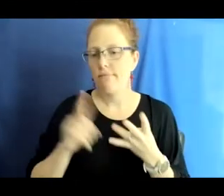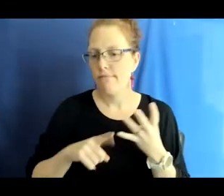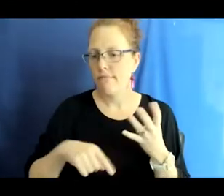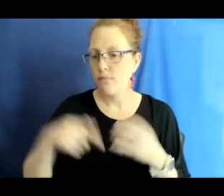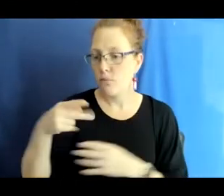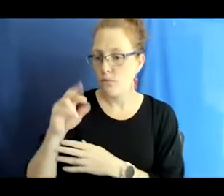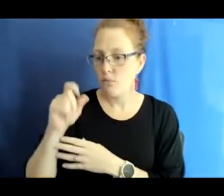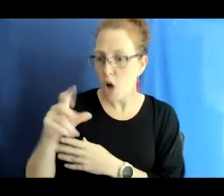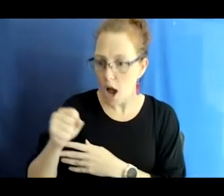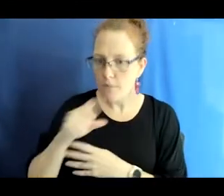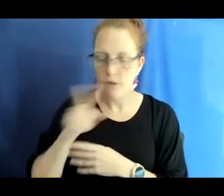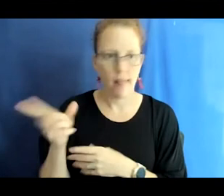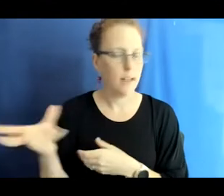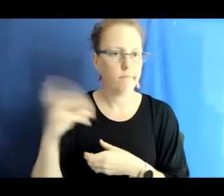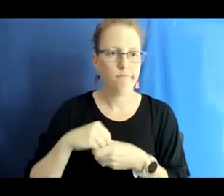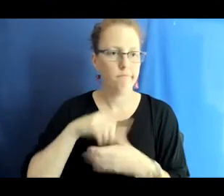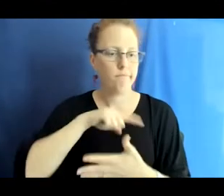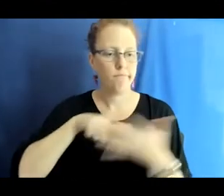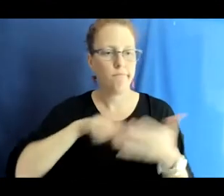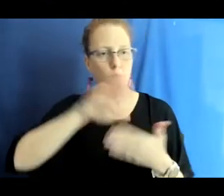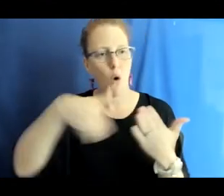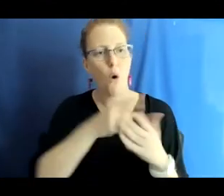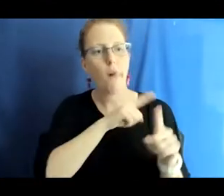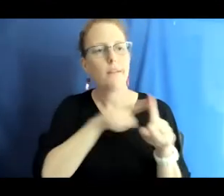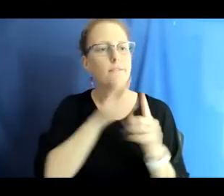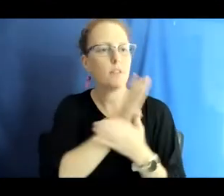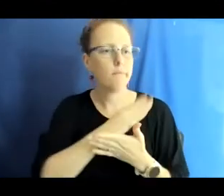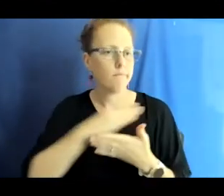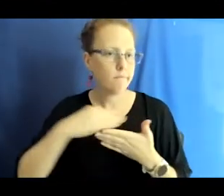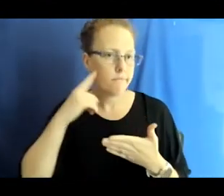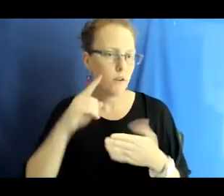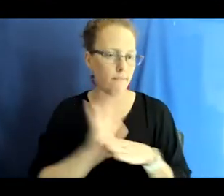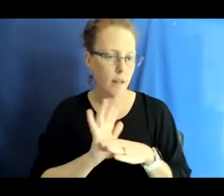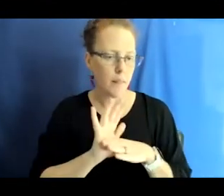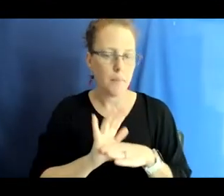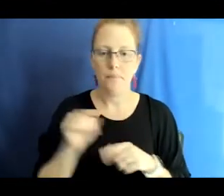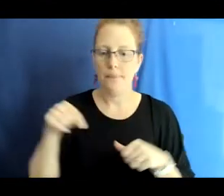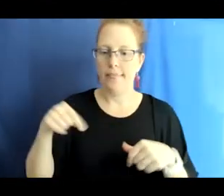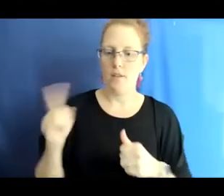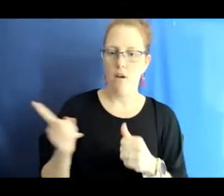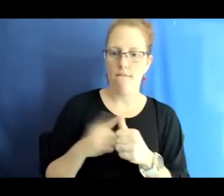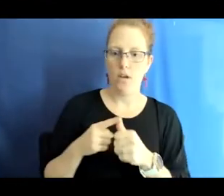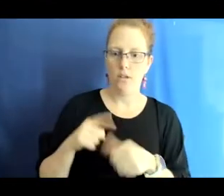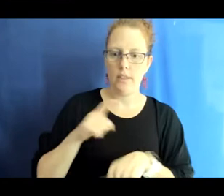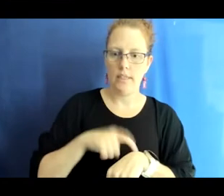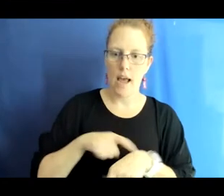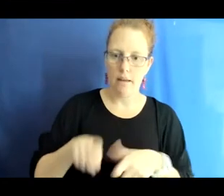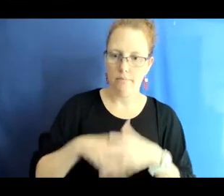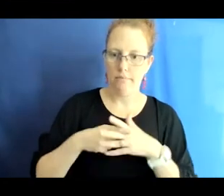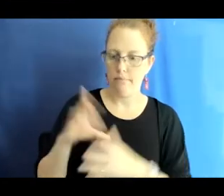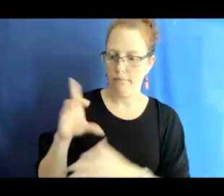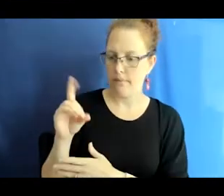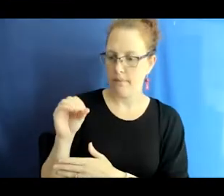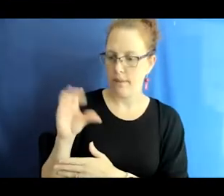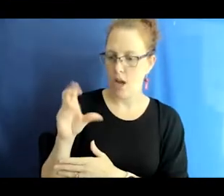first kind of foray into documentary world. Yeah, and I have to say, Marius, in